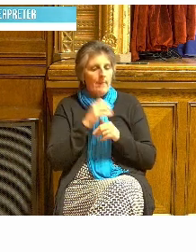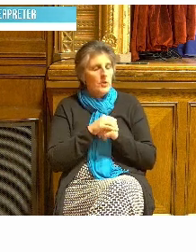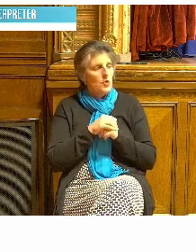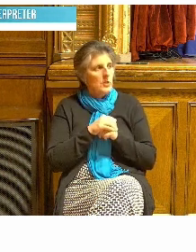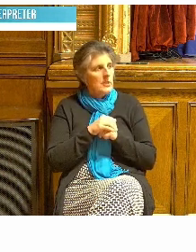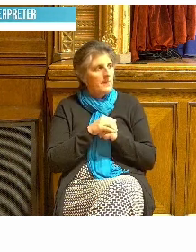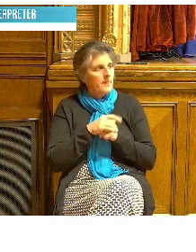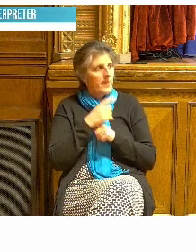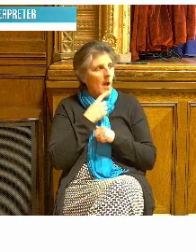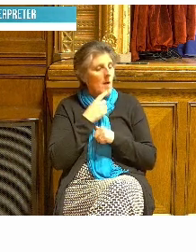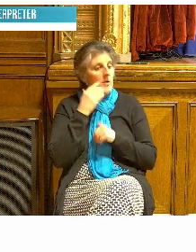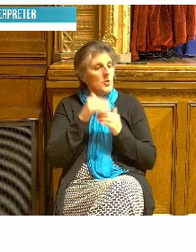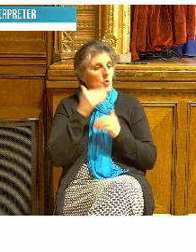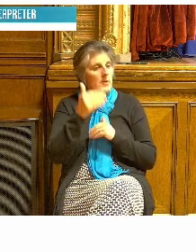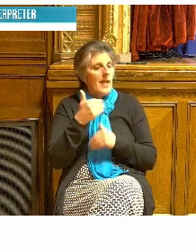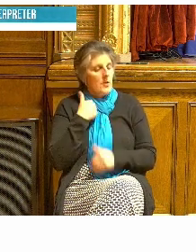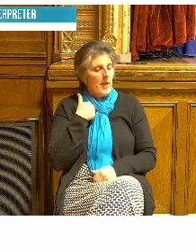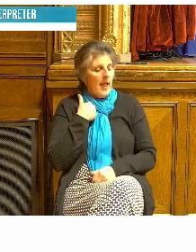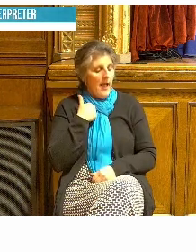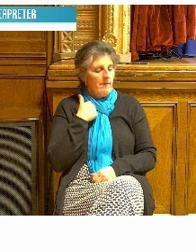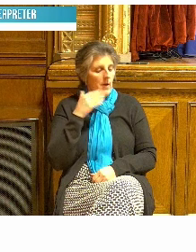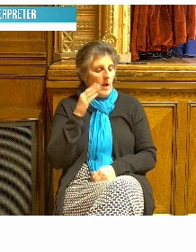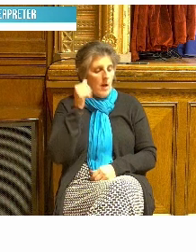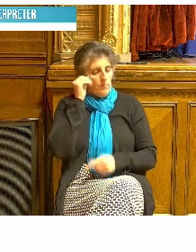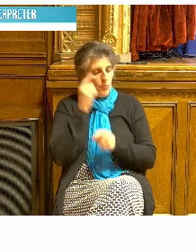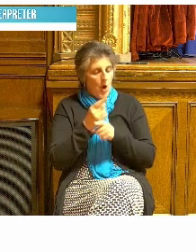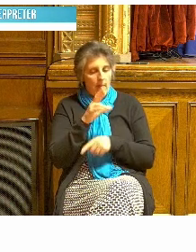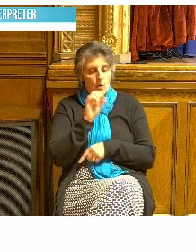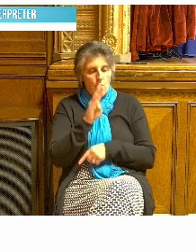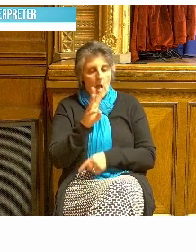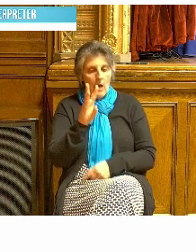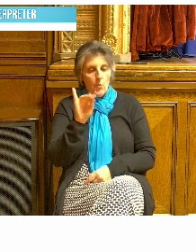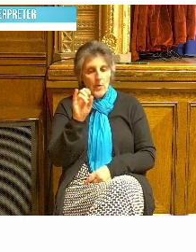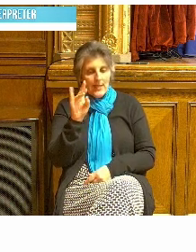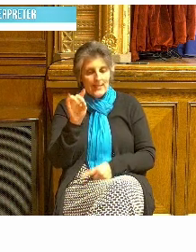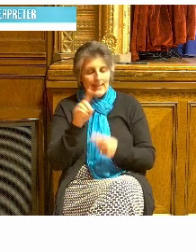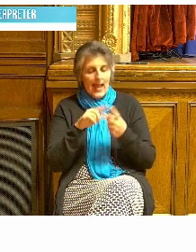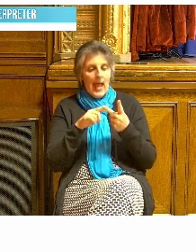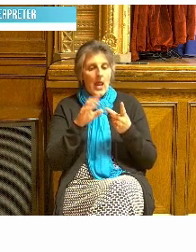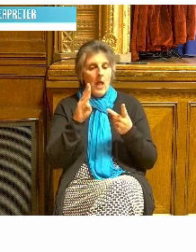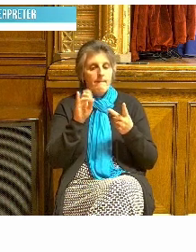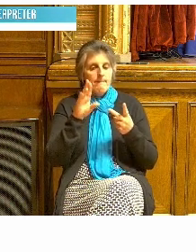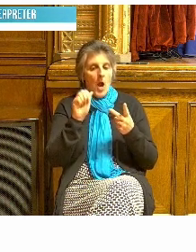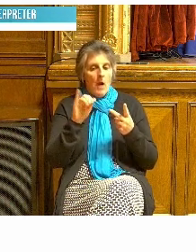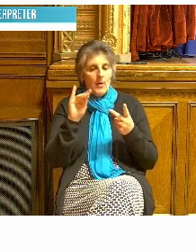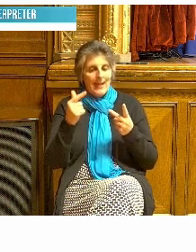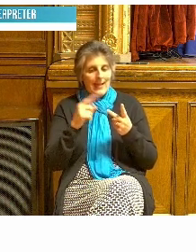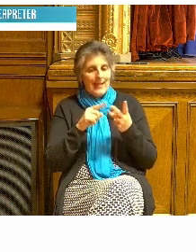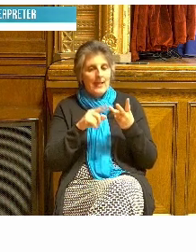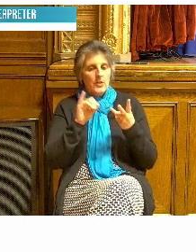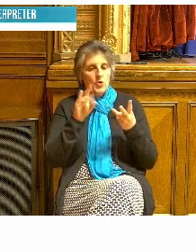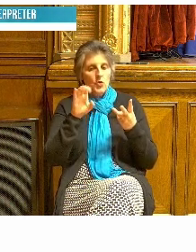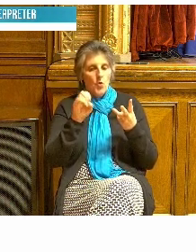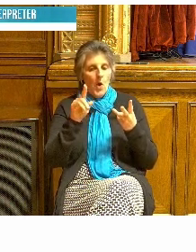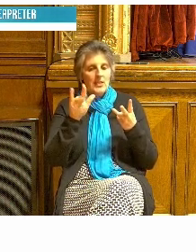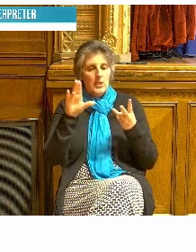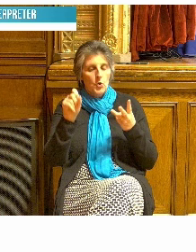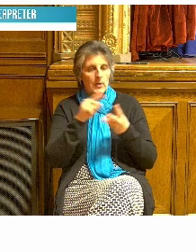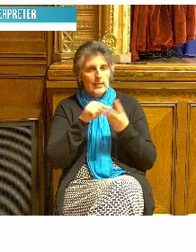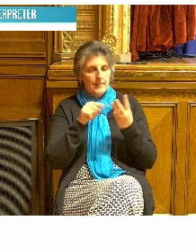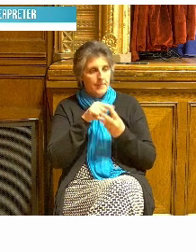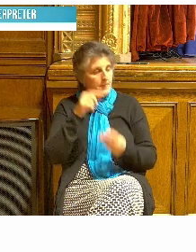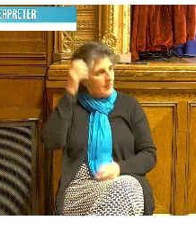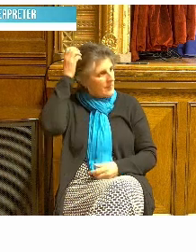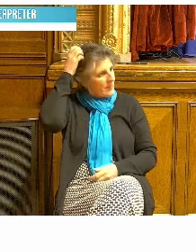opportunity. So next we have Brother Rob Winstead, Baba Ng, and Joyce Lucas are the next